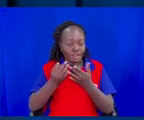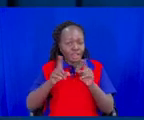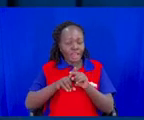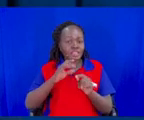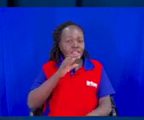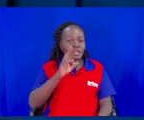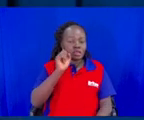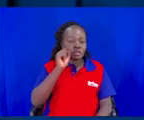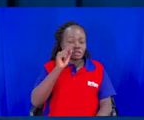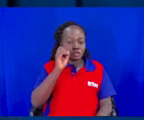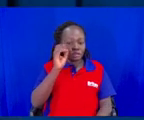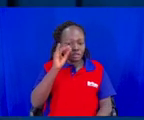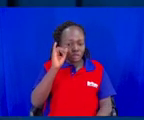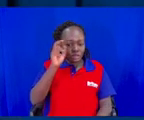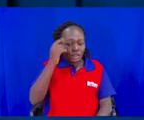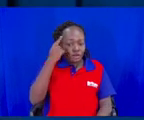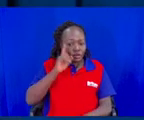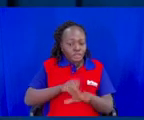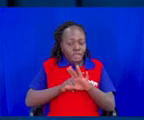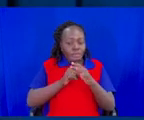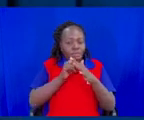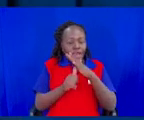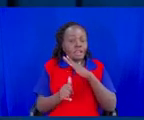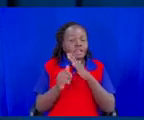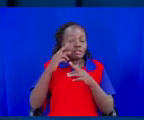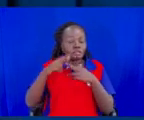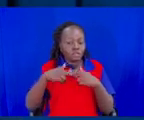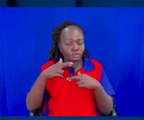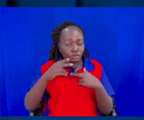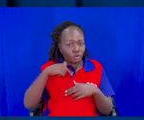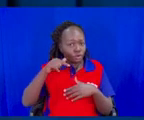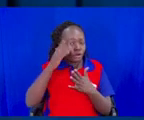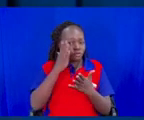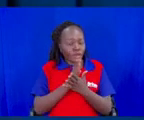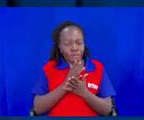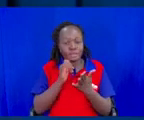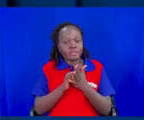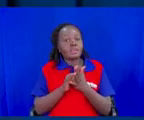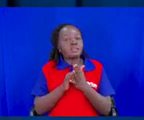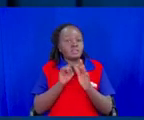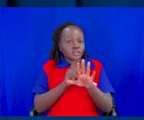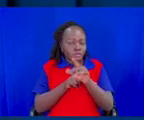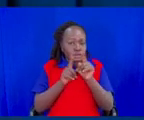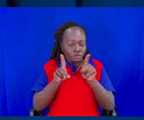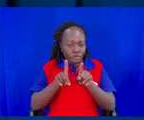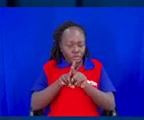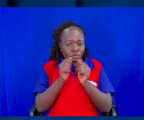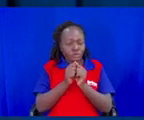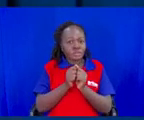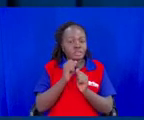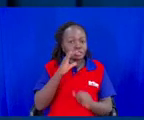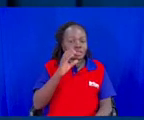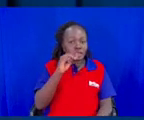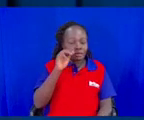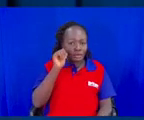custodians. For the period under review, we confirm that in accordance with the Capital Market Collective Investment